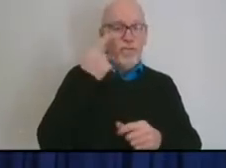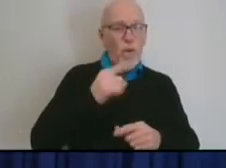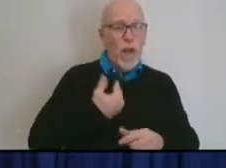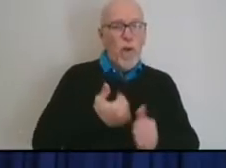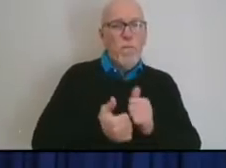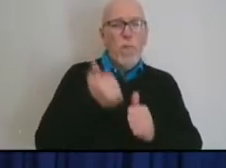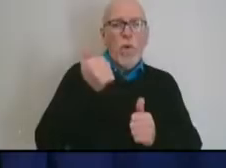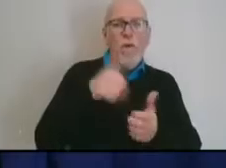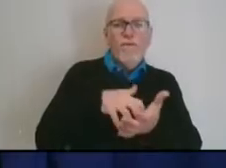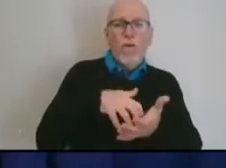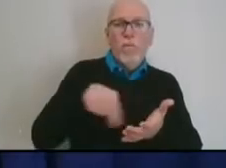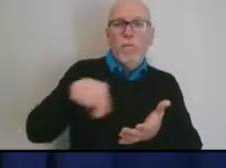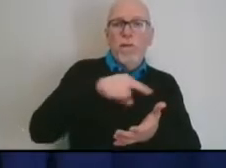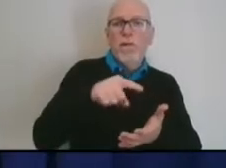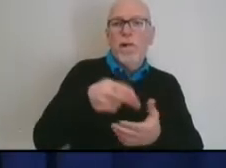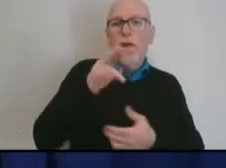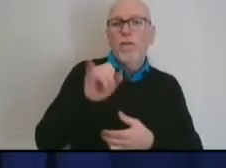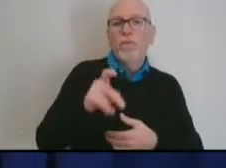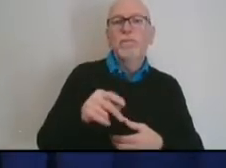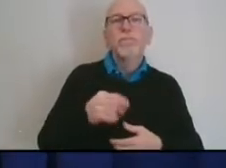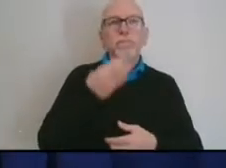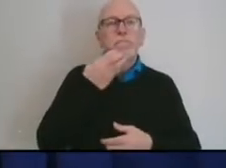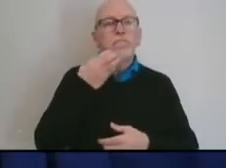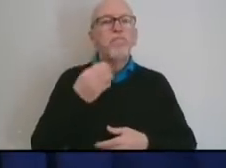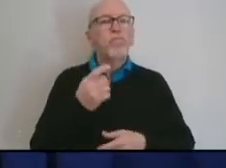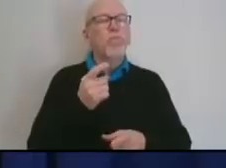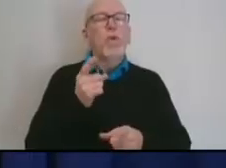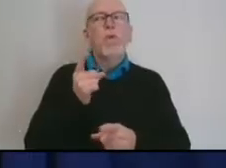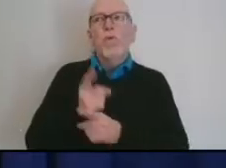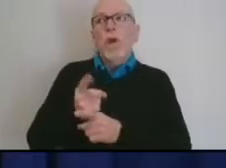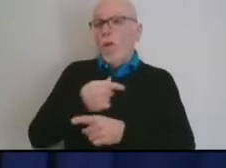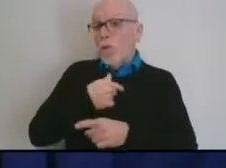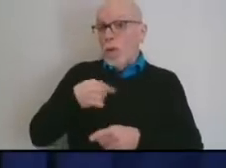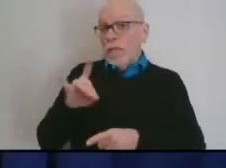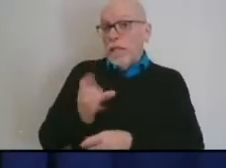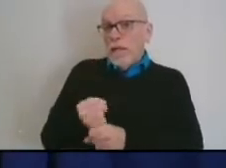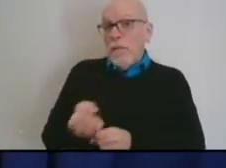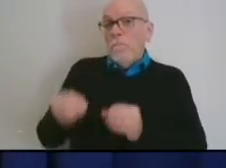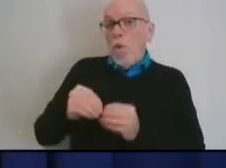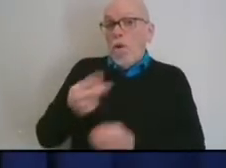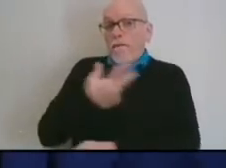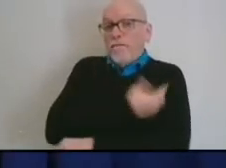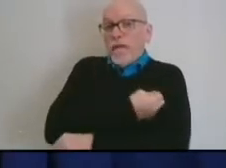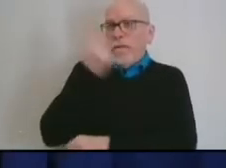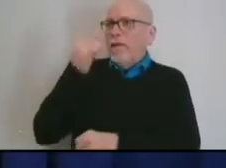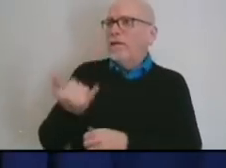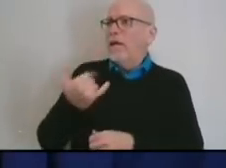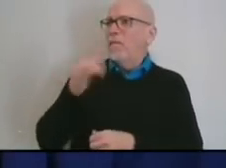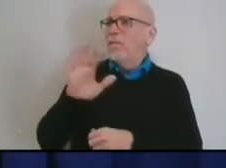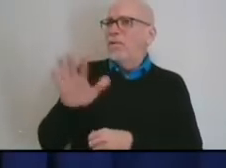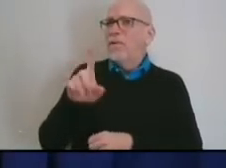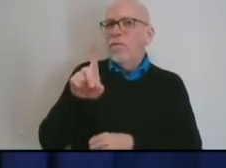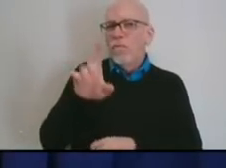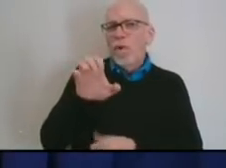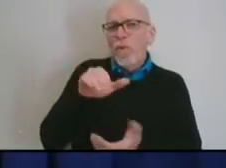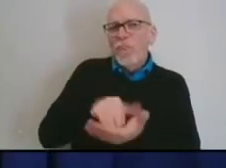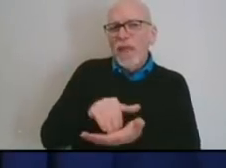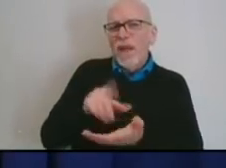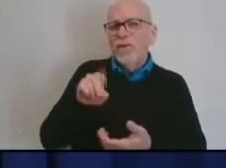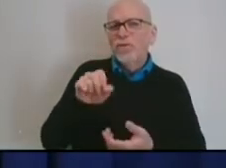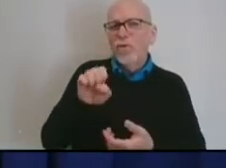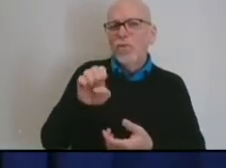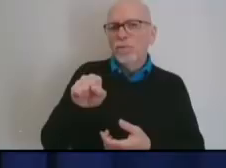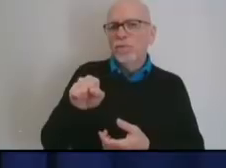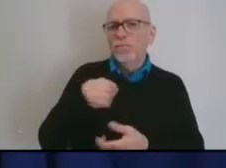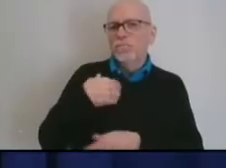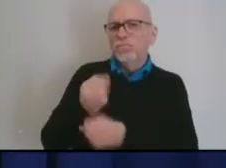populations. So we have received a little bit more vaccine per week allocated, which is, I think we're up to around 100,000 doses now, which is